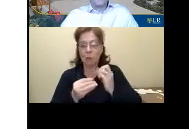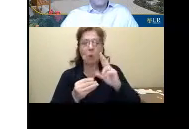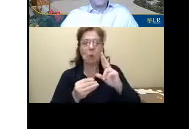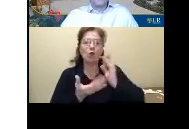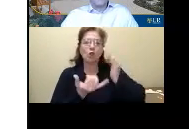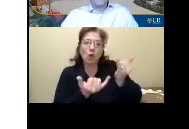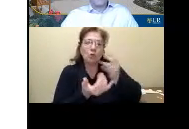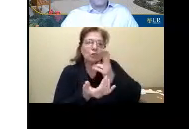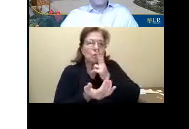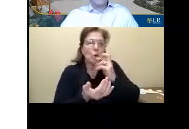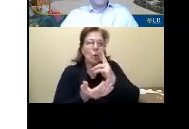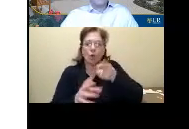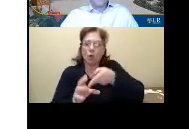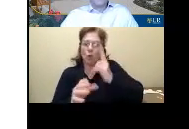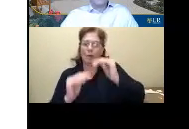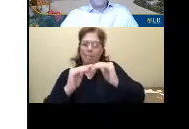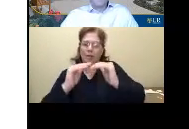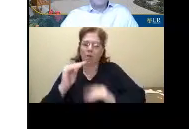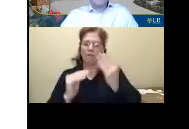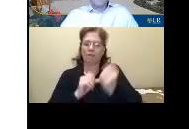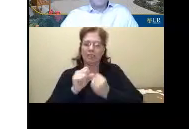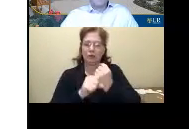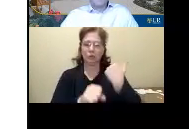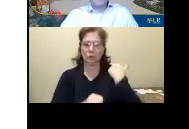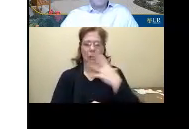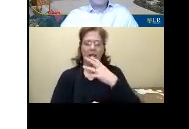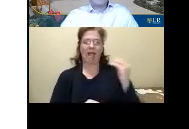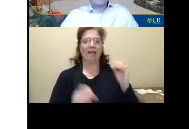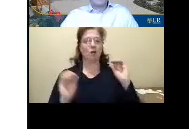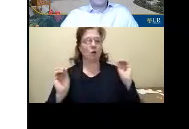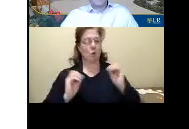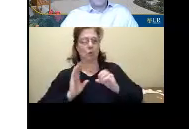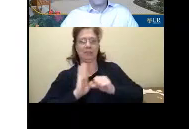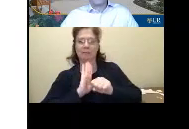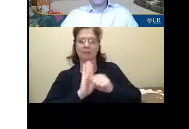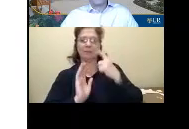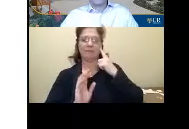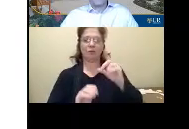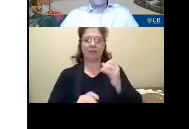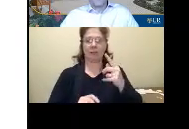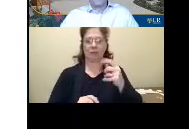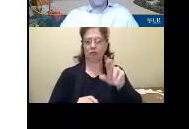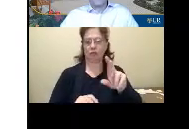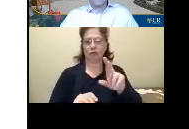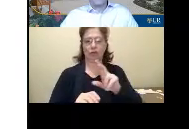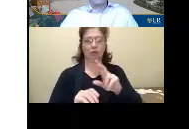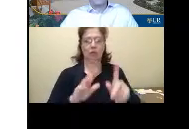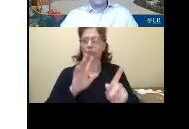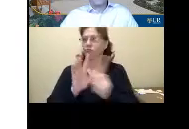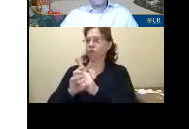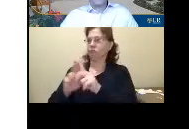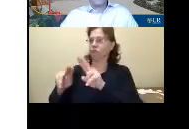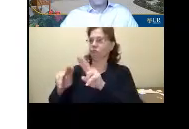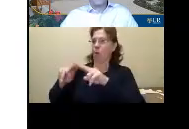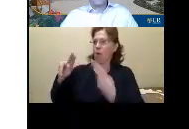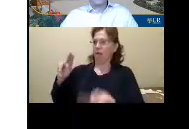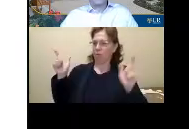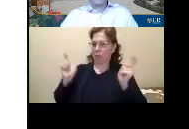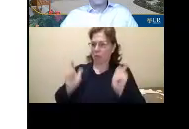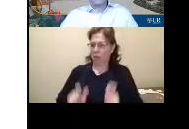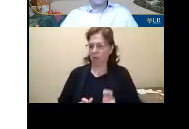15 years, and they have to be asymptomatic for lung cancer. So they couldn't have a large unexpected weight loss